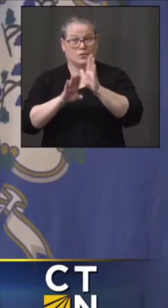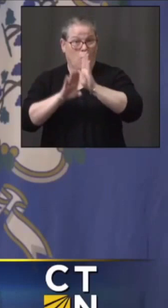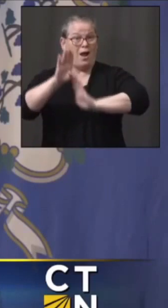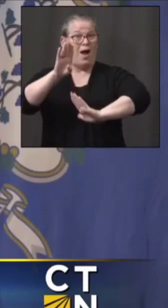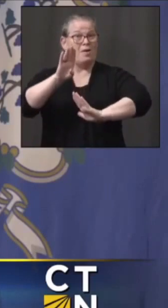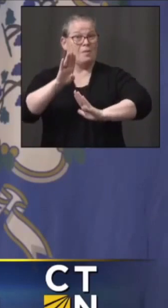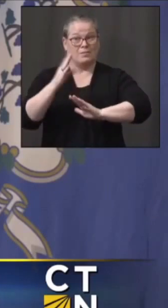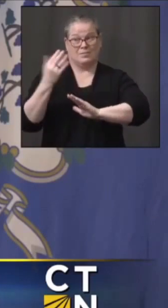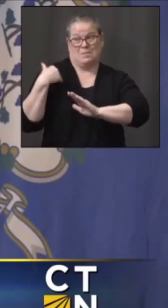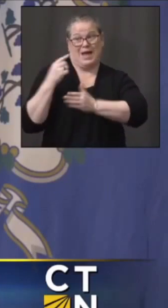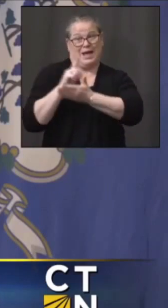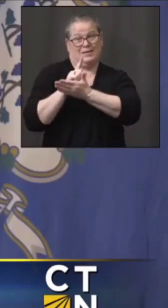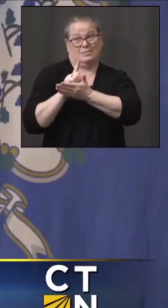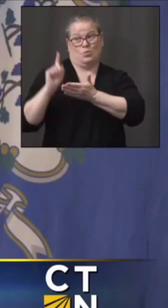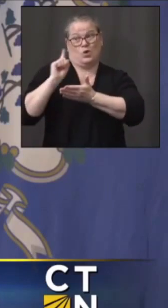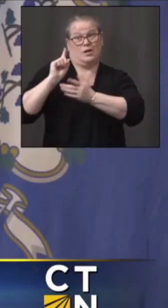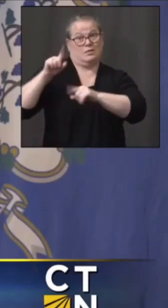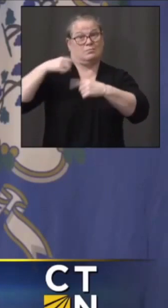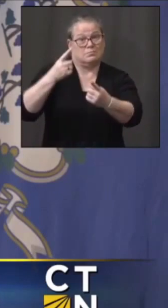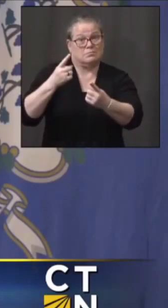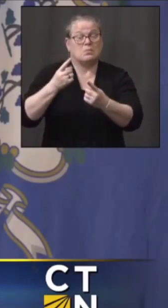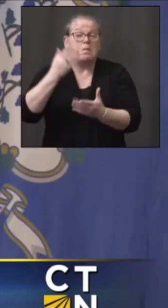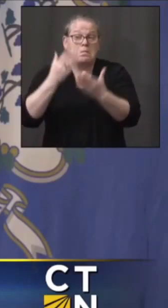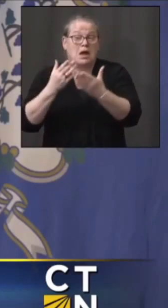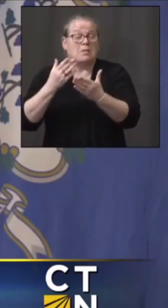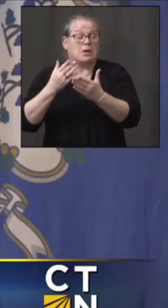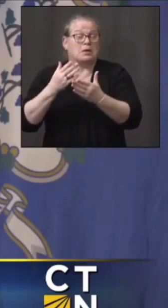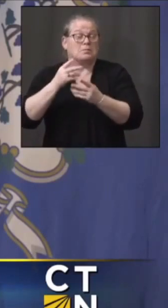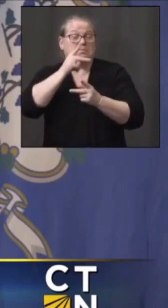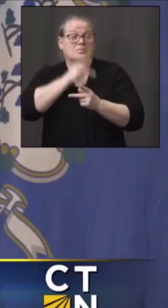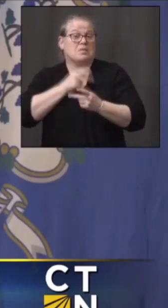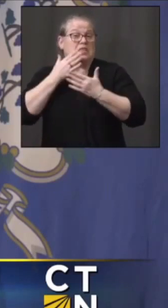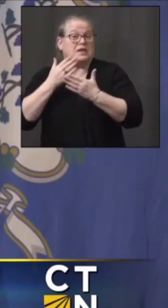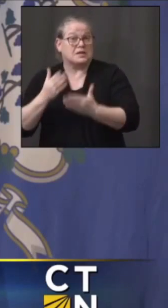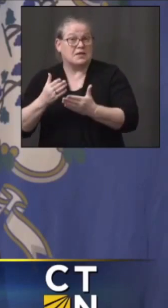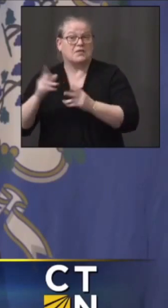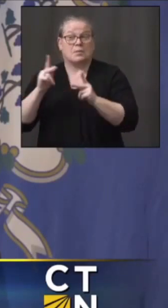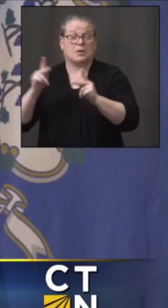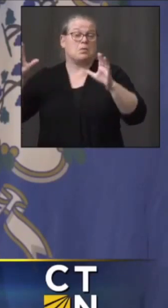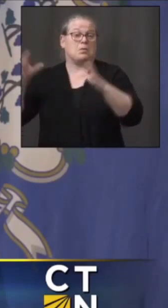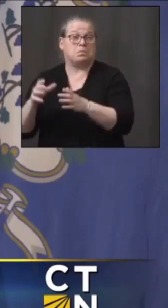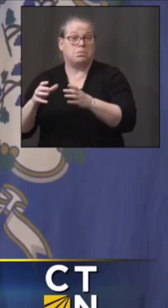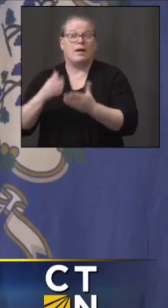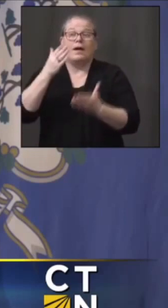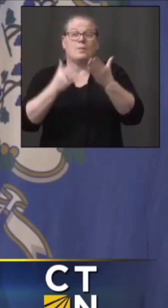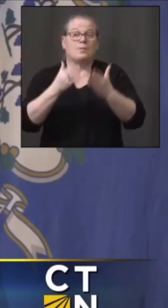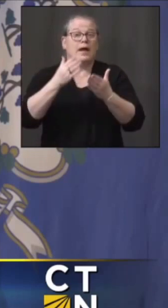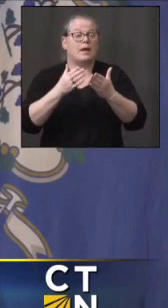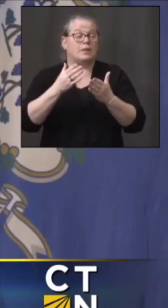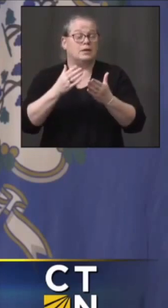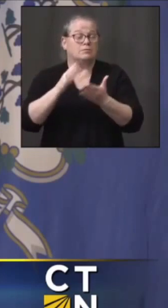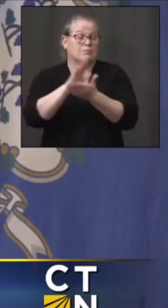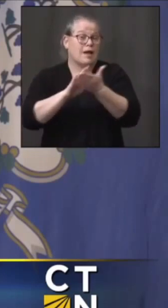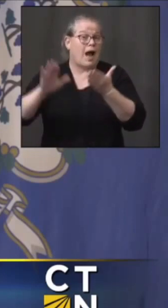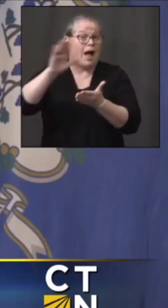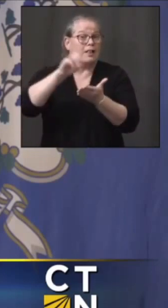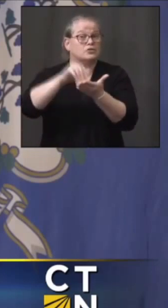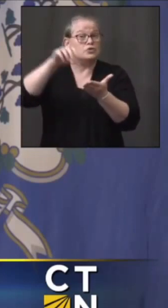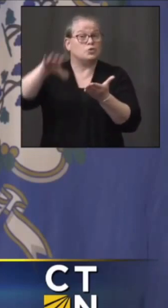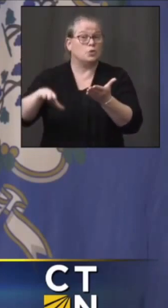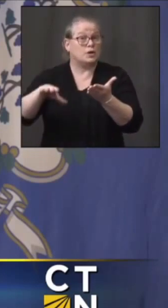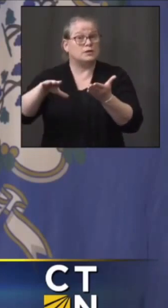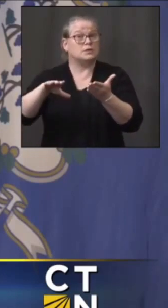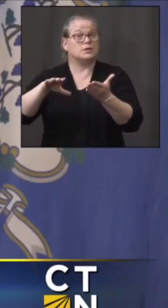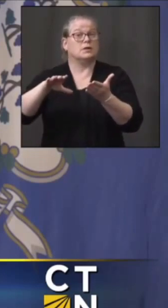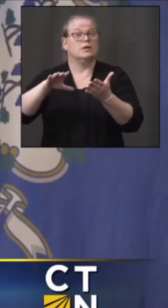to the social gatherings in and around Thanksgiving. Some of that may be related to thousands of college students leaving and coming and the back and